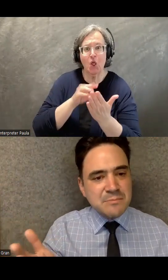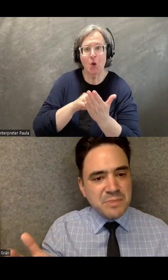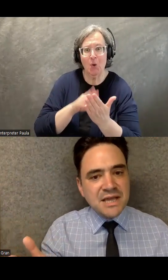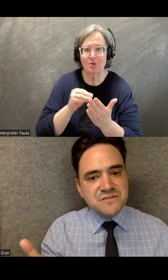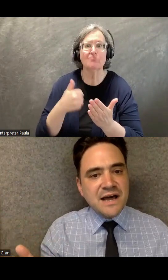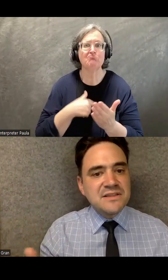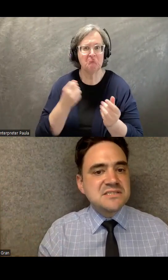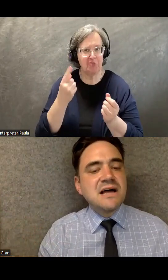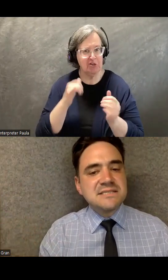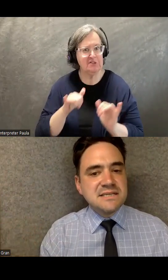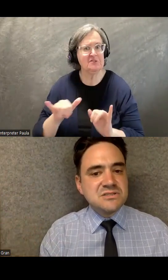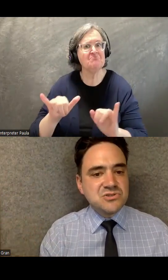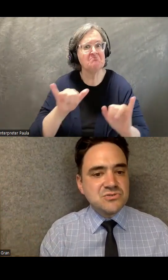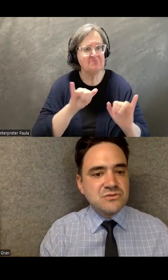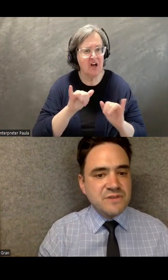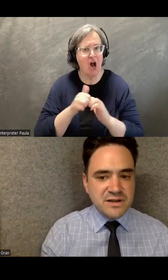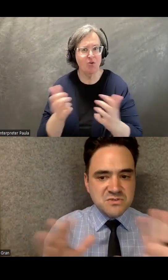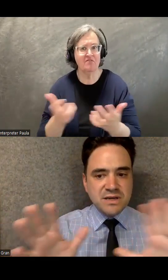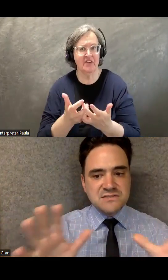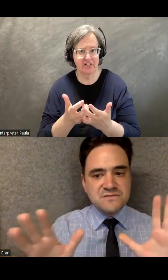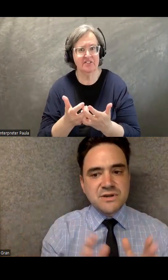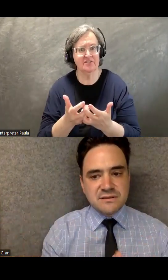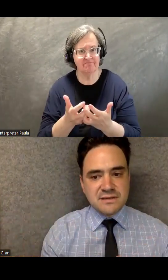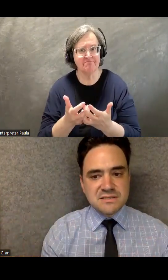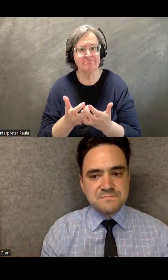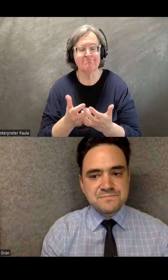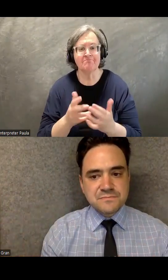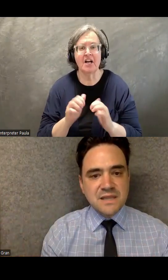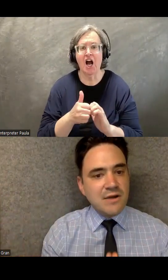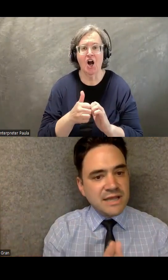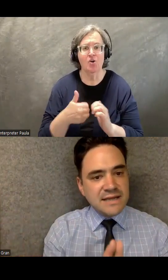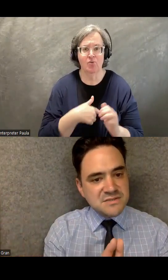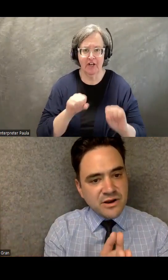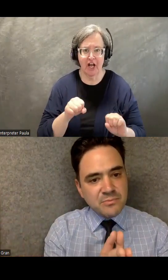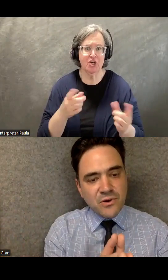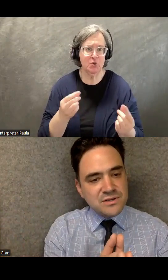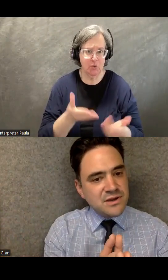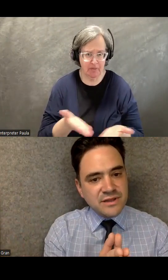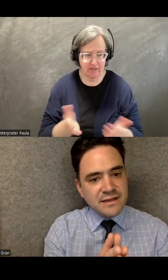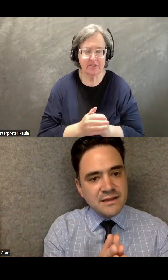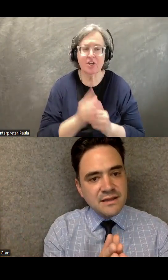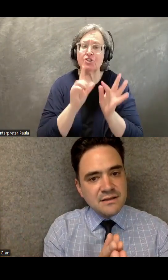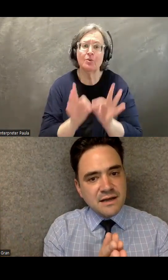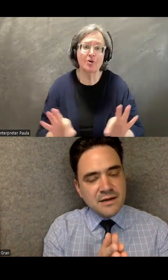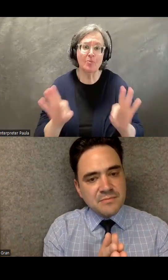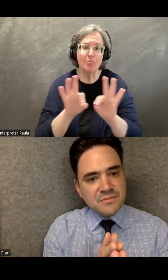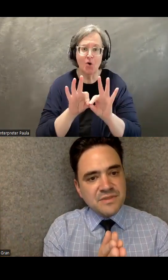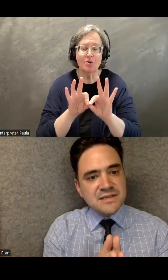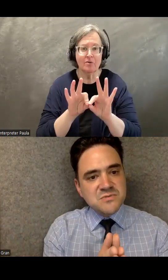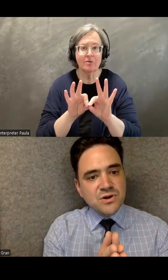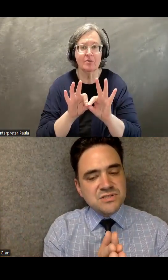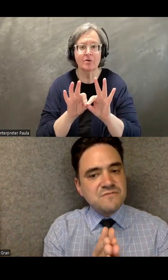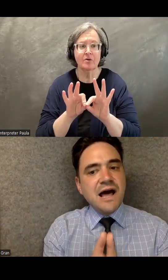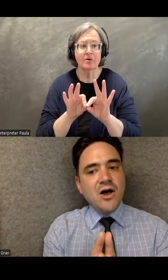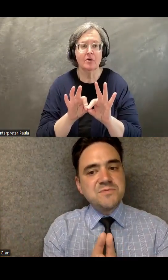on the same page of how this slots into various ways of doing things. Now, again, it's very important to know that